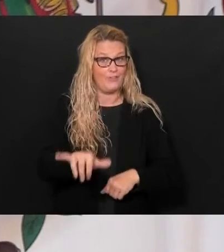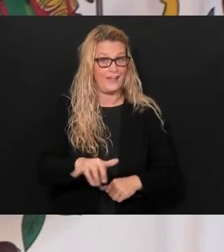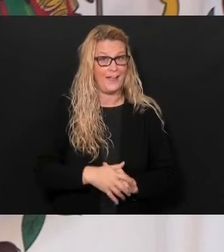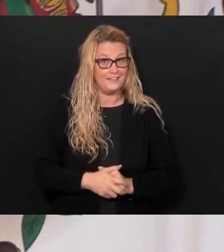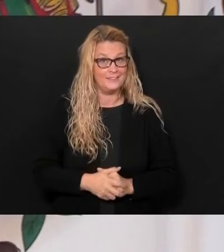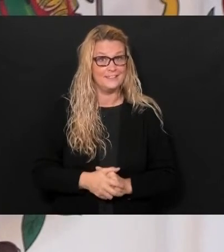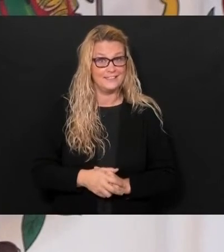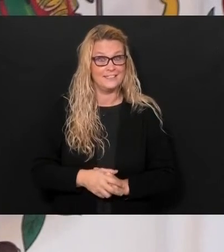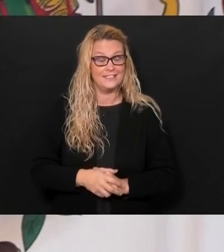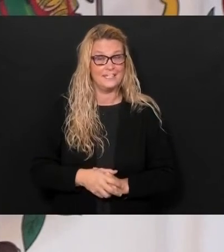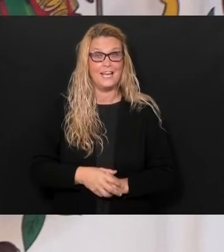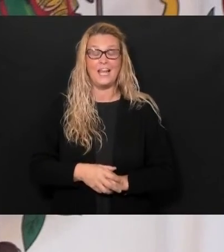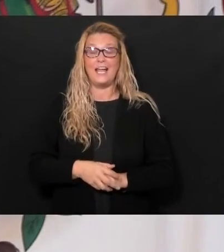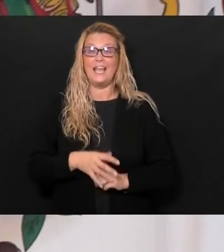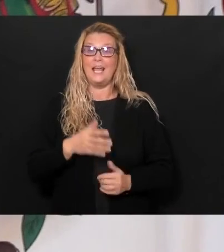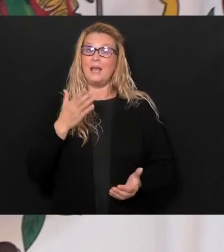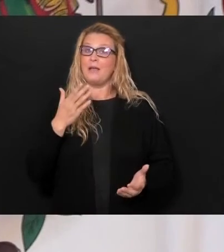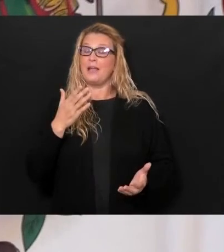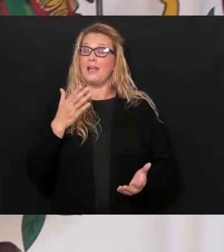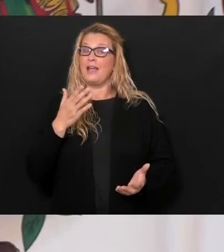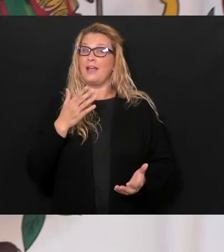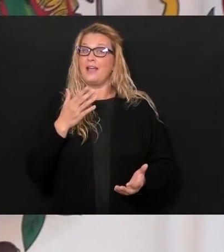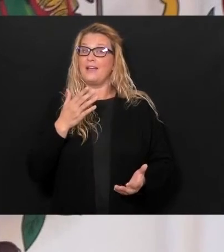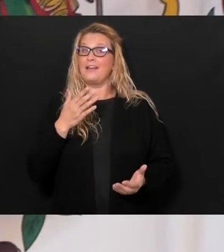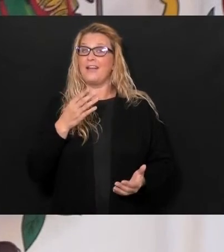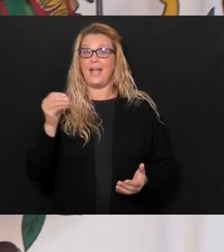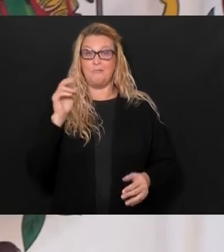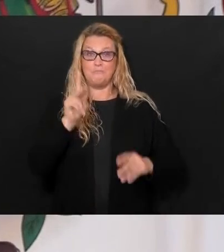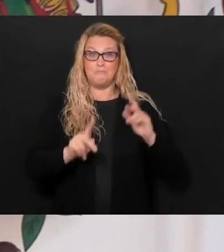standpoint of even people that,